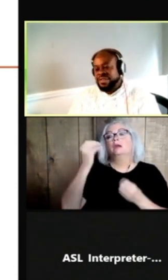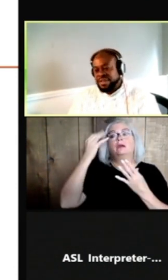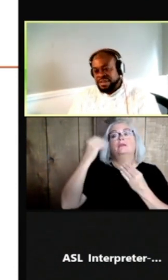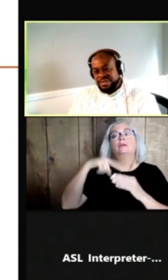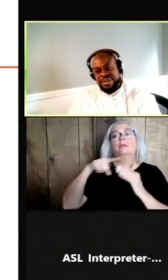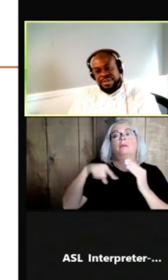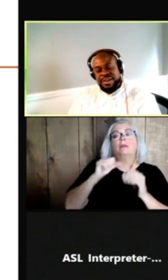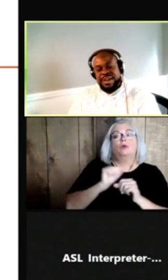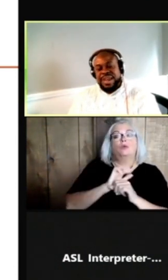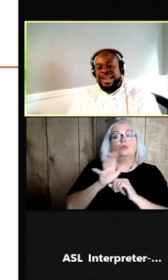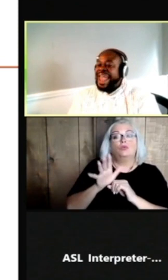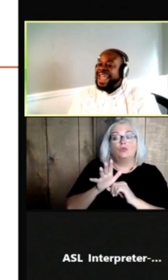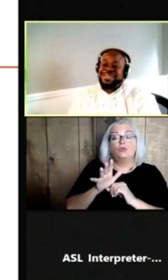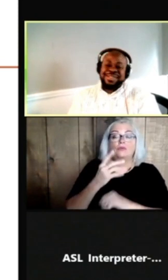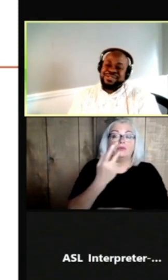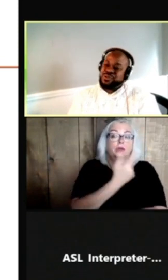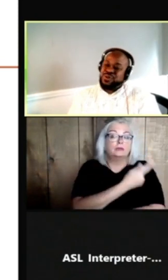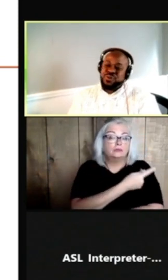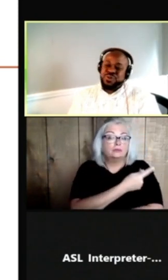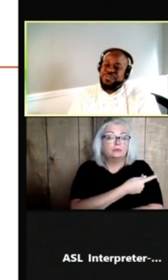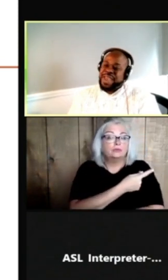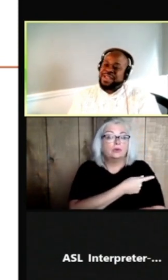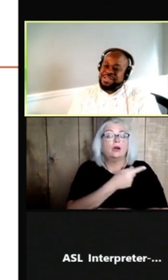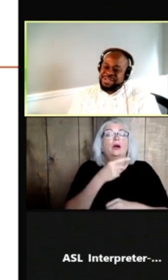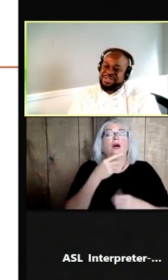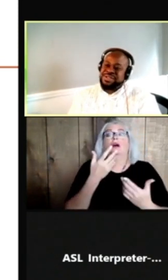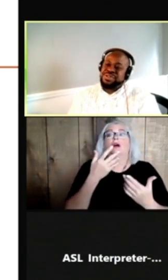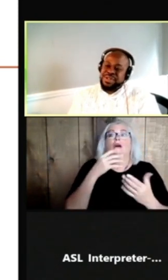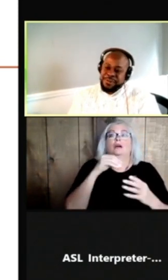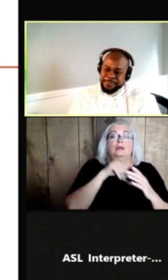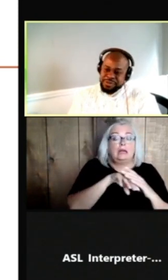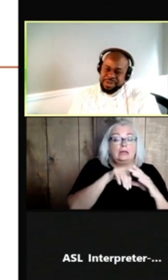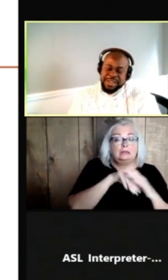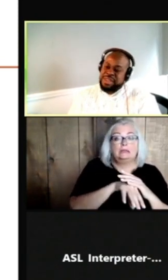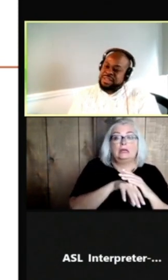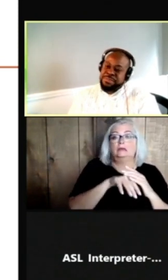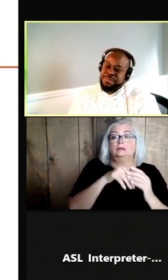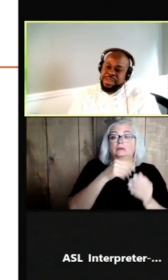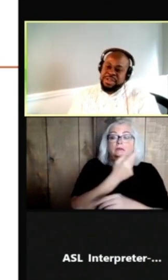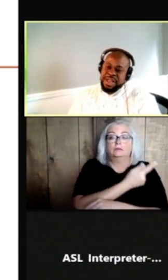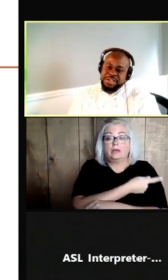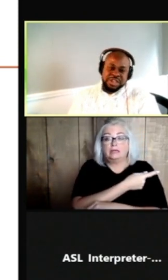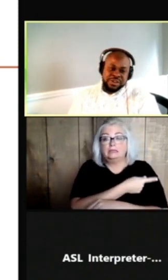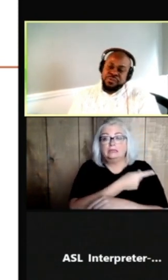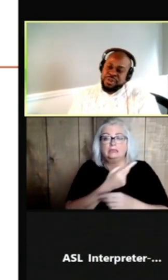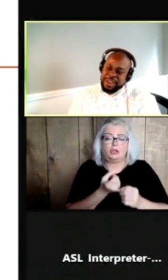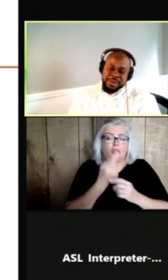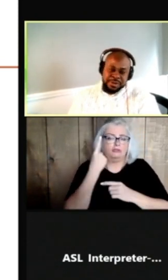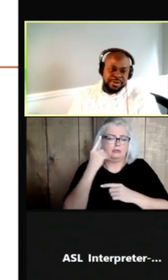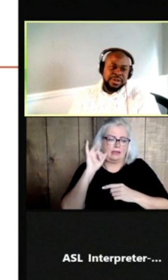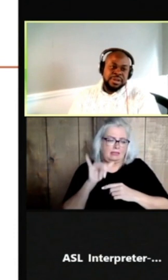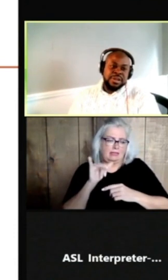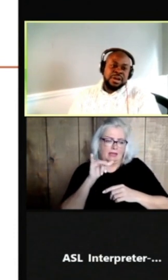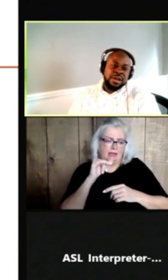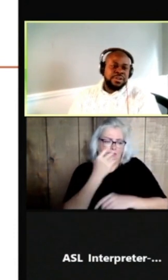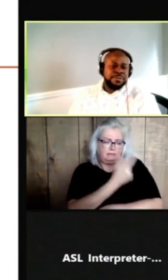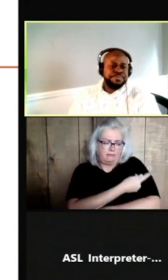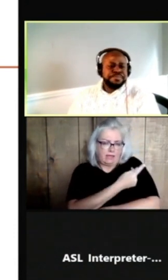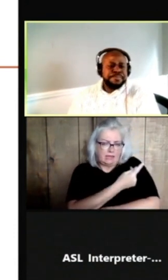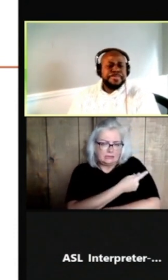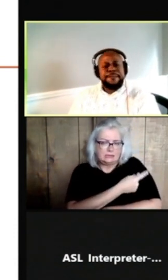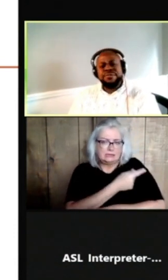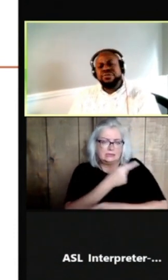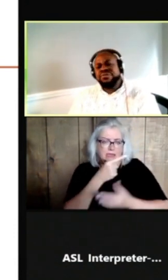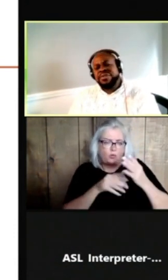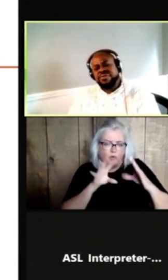COVID-19 vaccines and access to the vaccines themselves. And I think that makes the logic and overlap here.